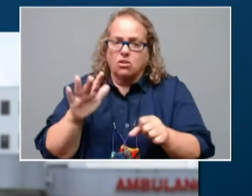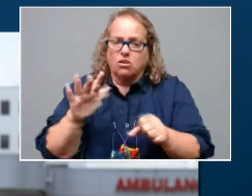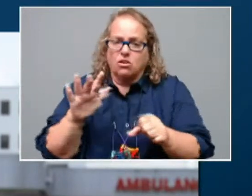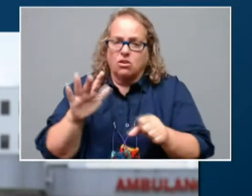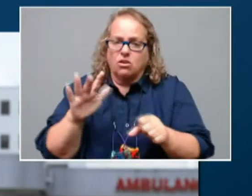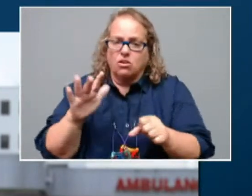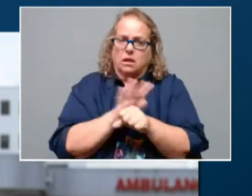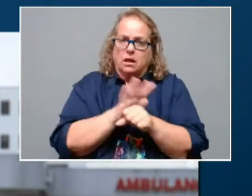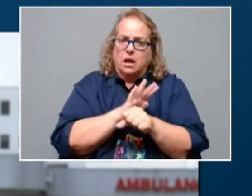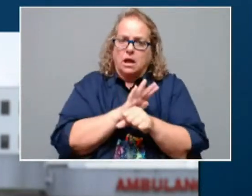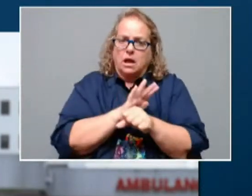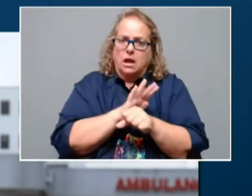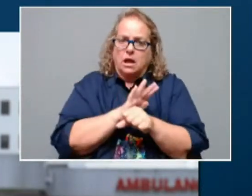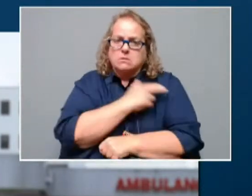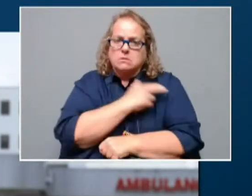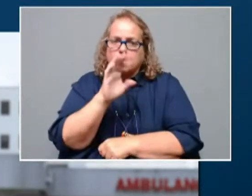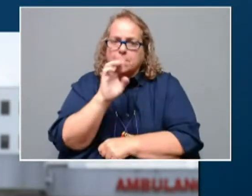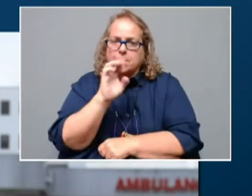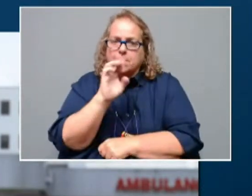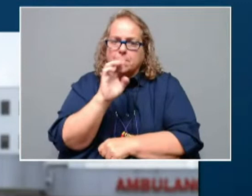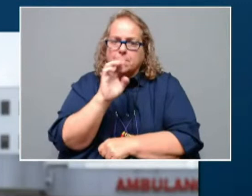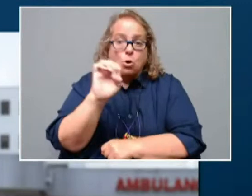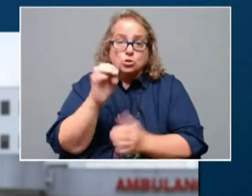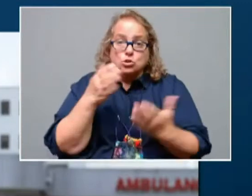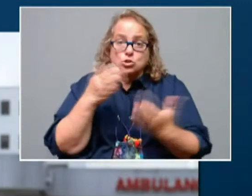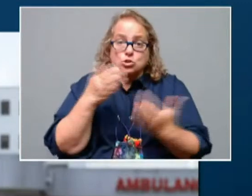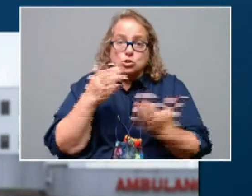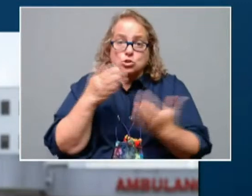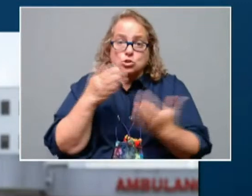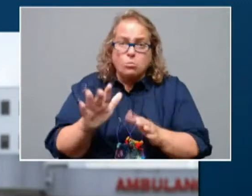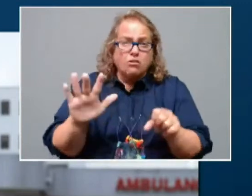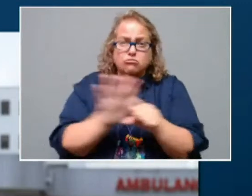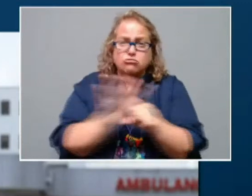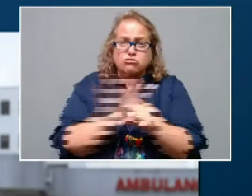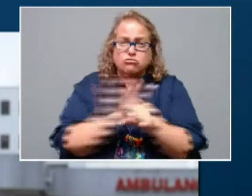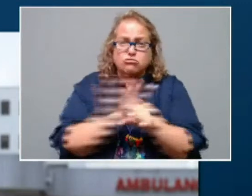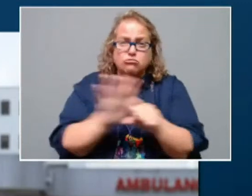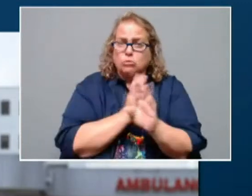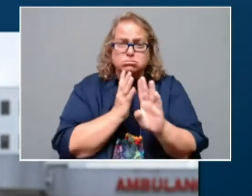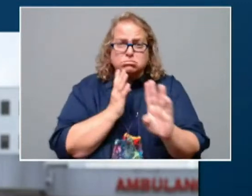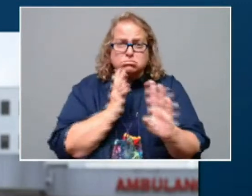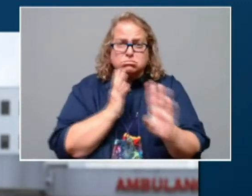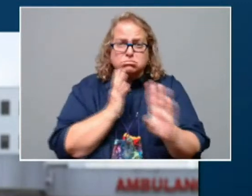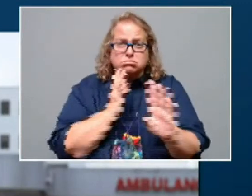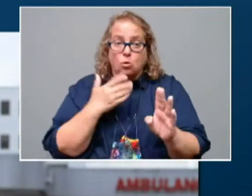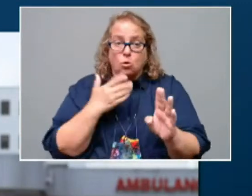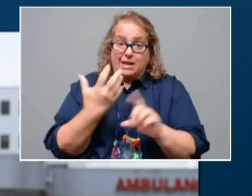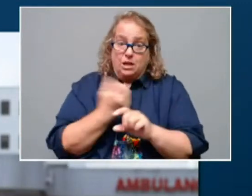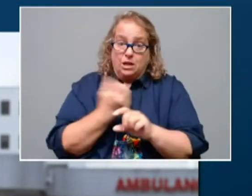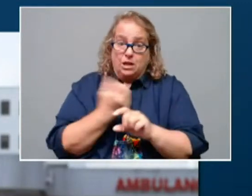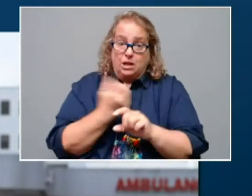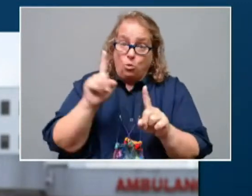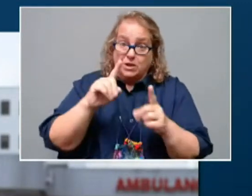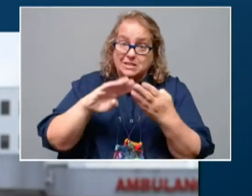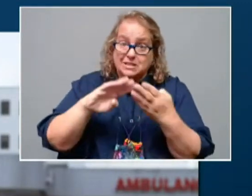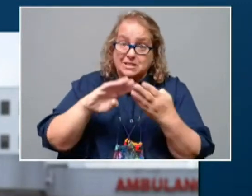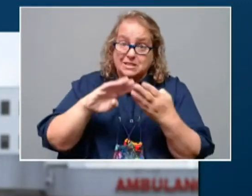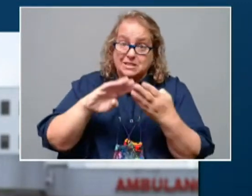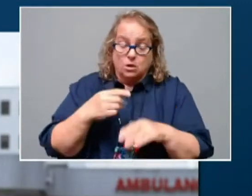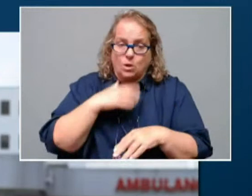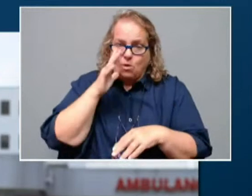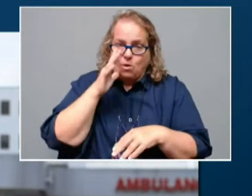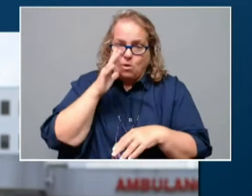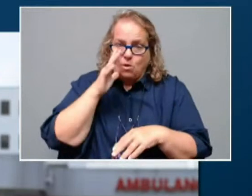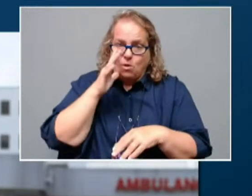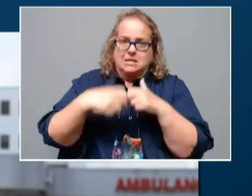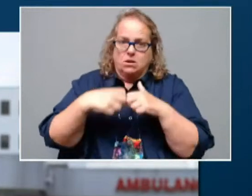They're backing up patients in the emergency departments. And we're getting to the point within the city itself where we're going to be having a difficult time delivering emergency